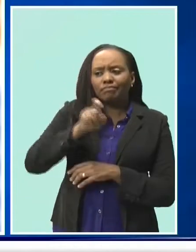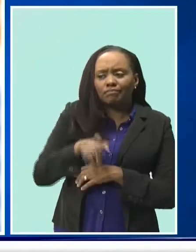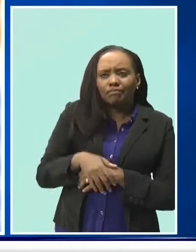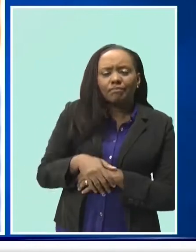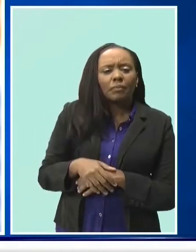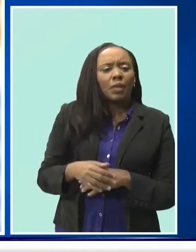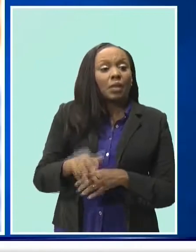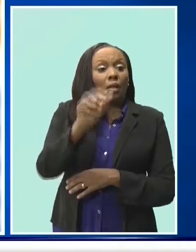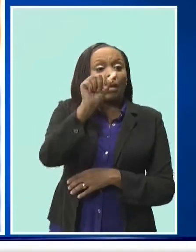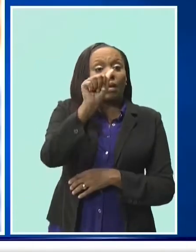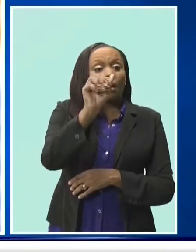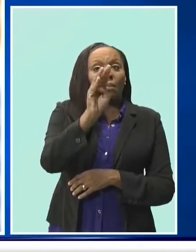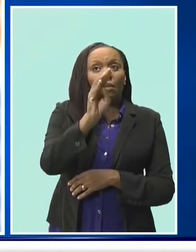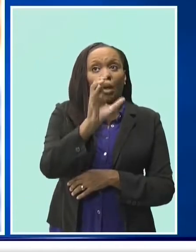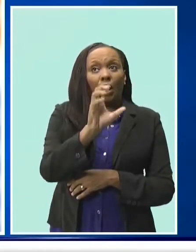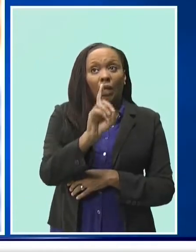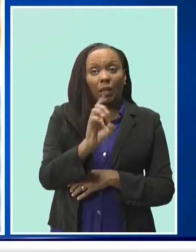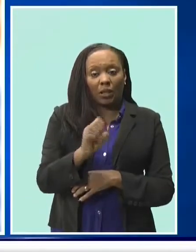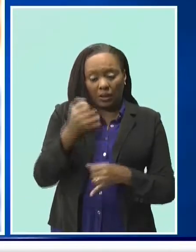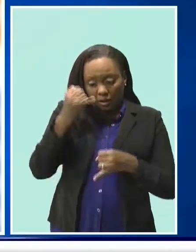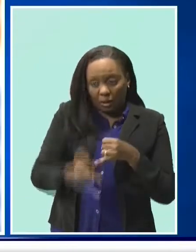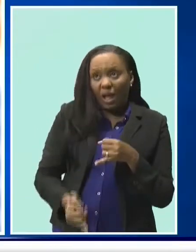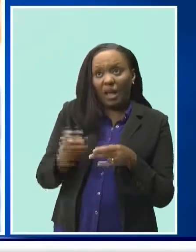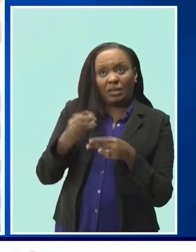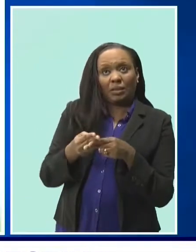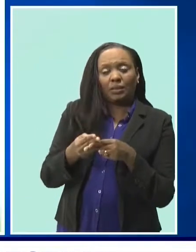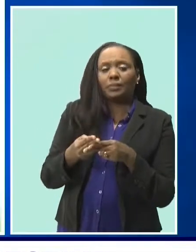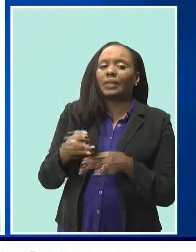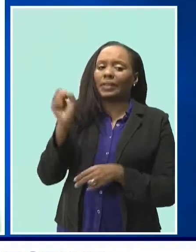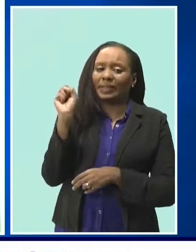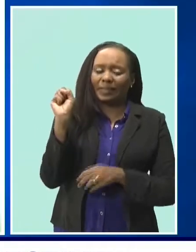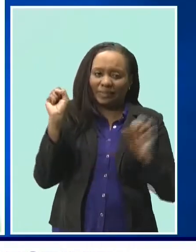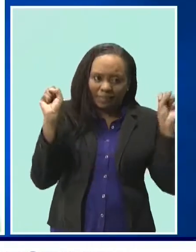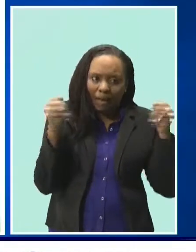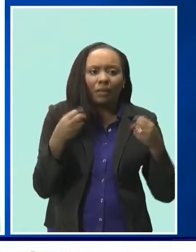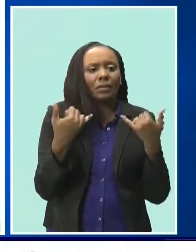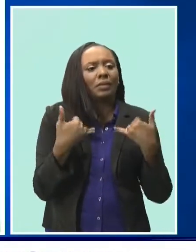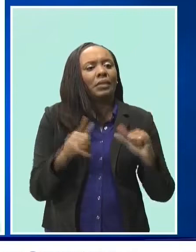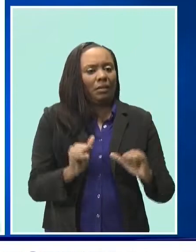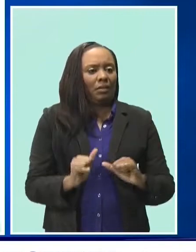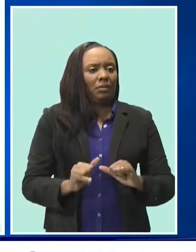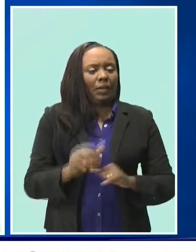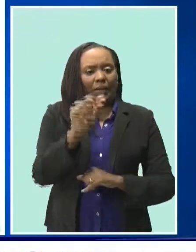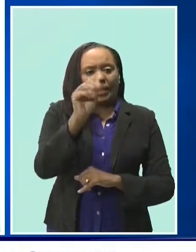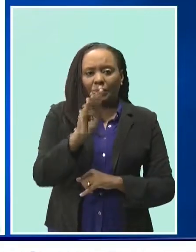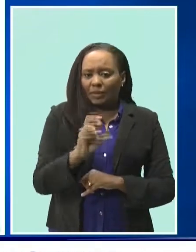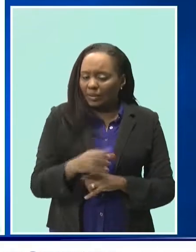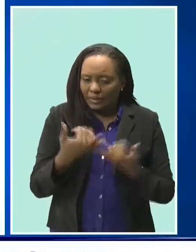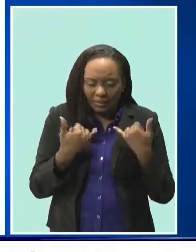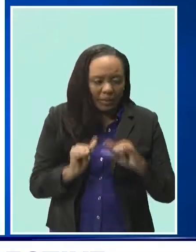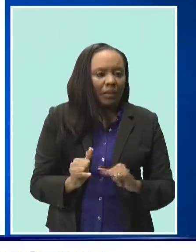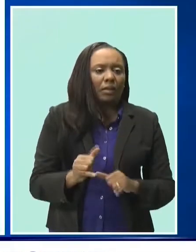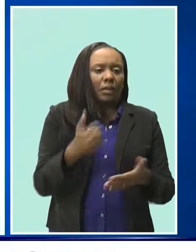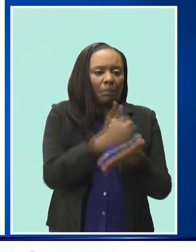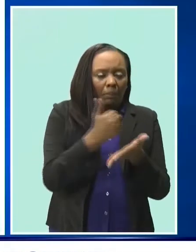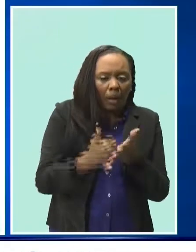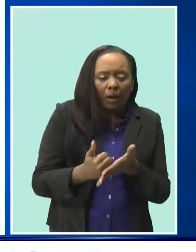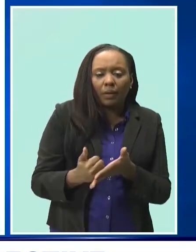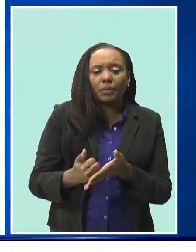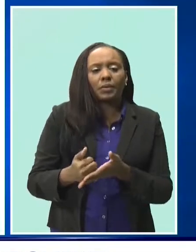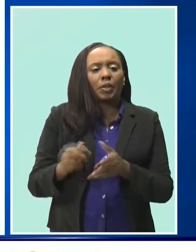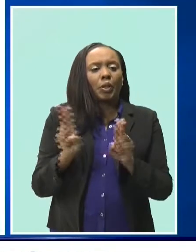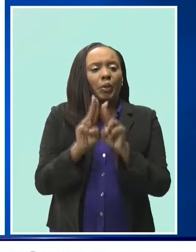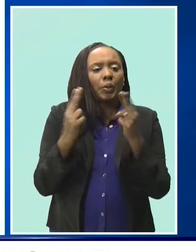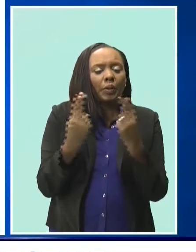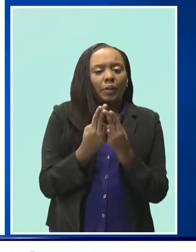the alphabetical surname system. Yes, it still is in place and it will be enforced at banks, credit unions, public